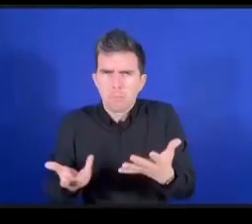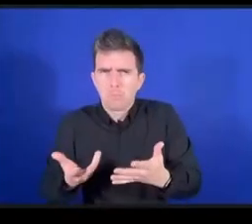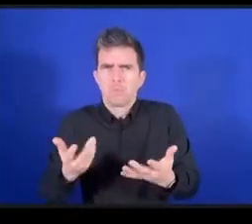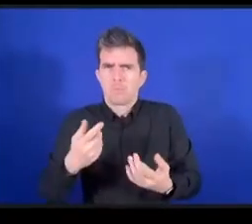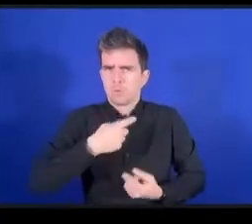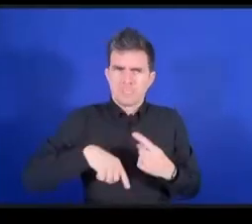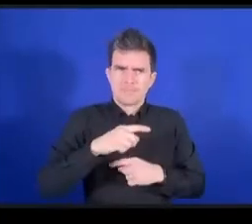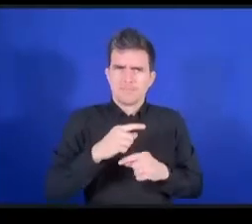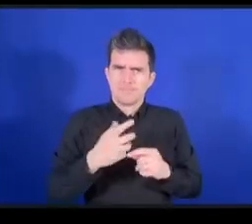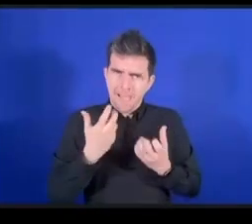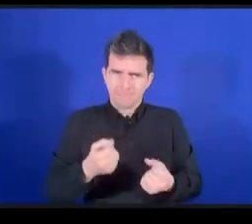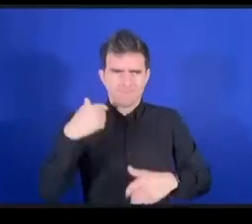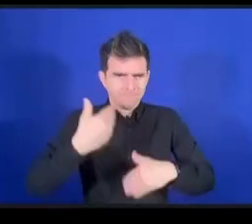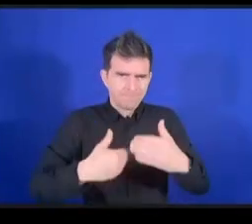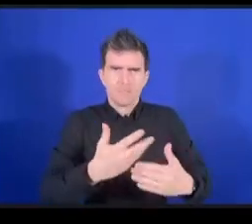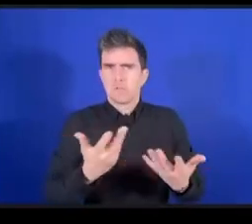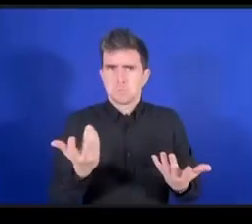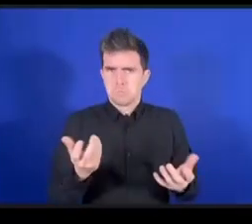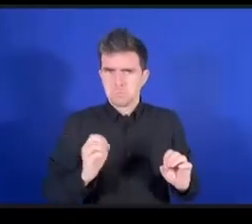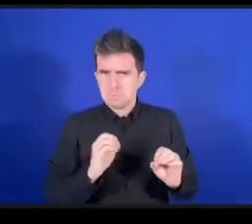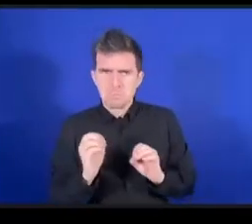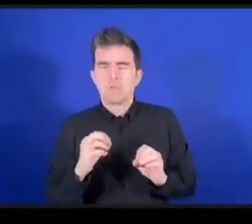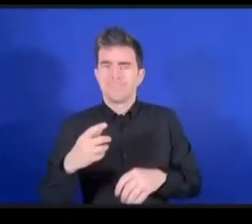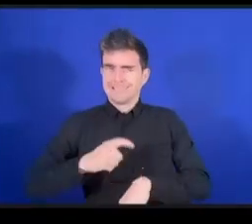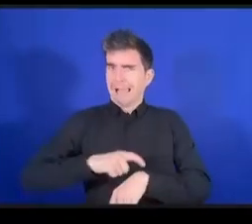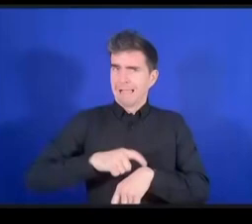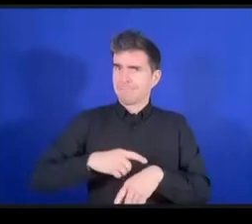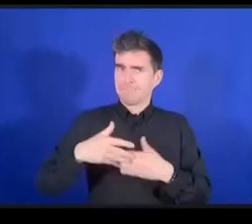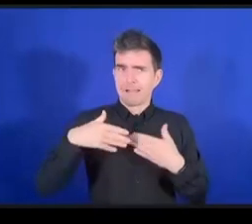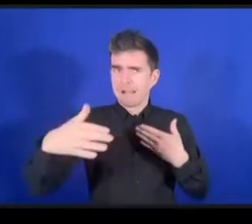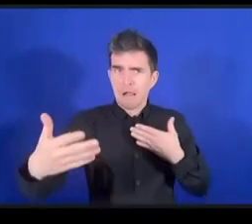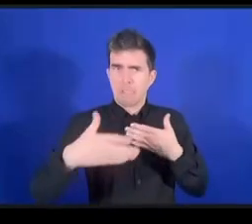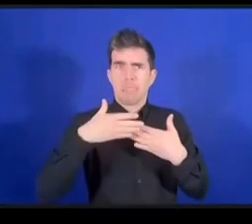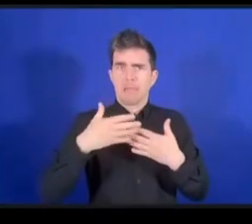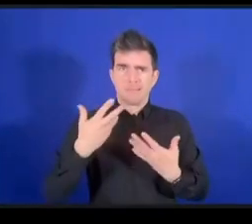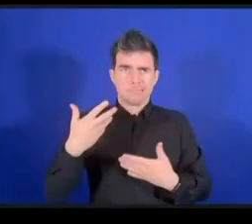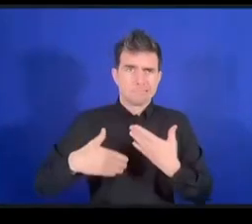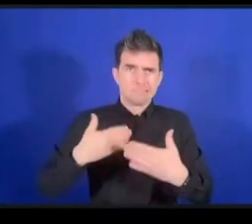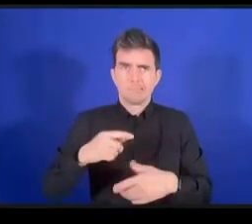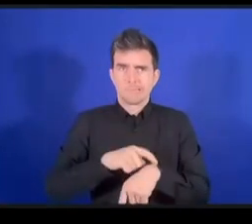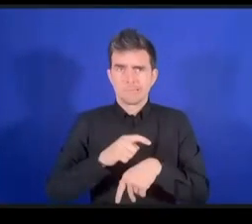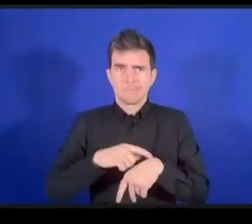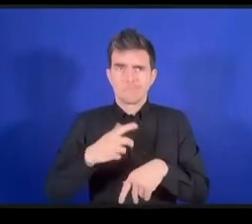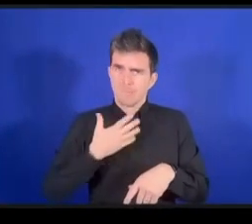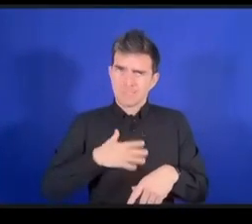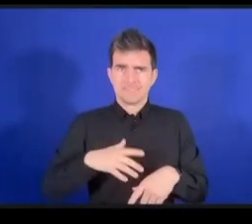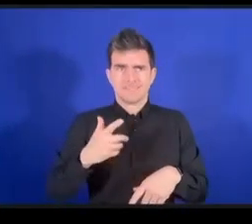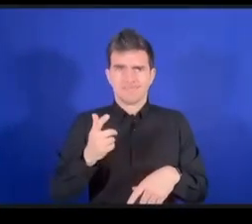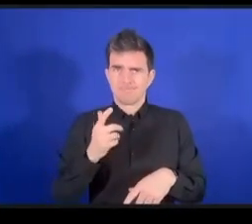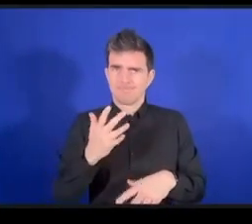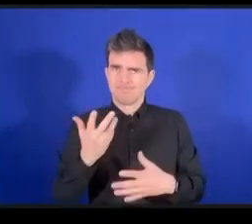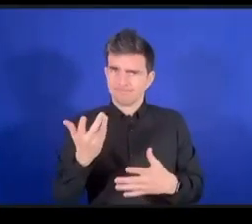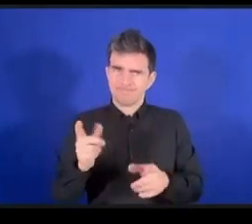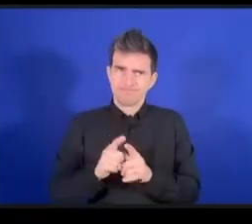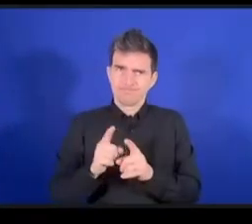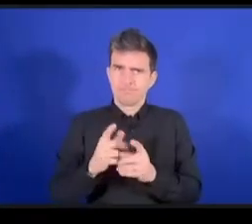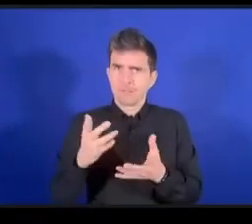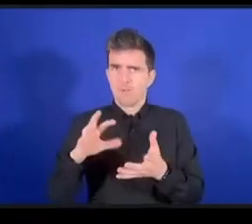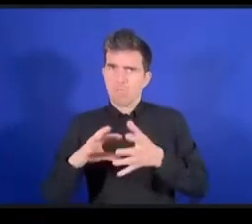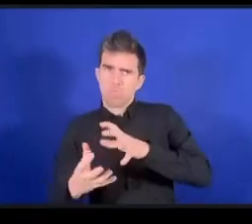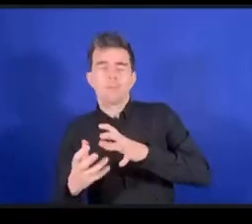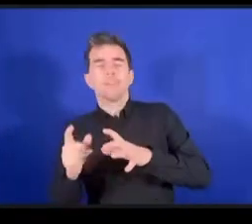of calls, I think the first one actually is Avery's one there, that if the GDC is supposed to be providing a sort of